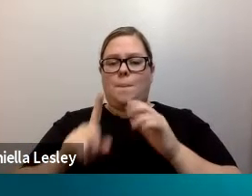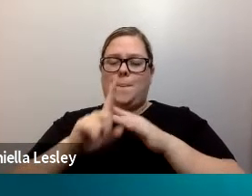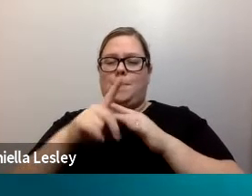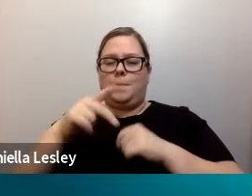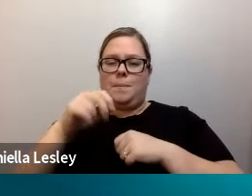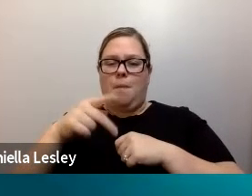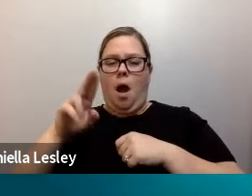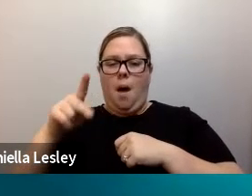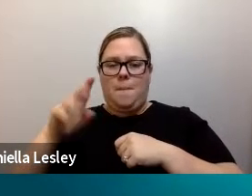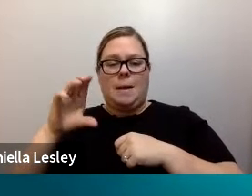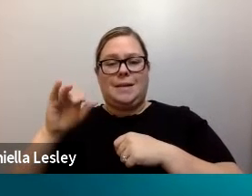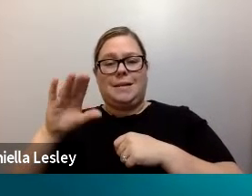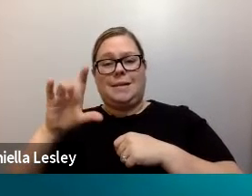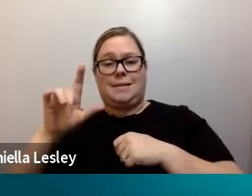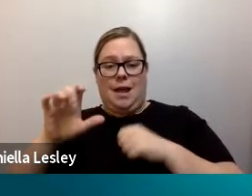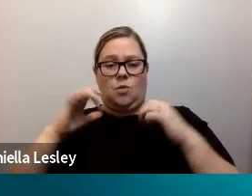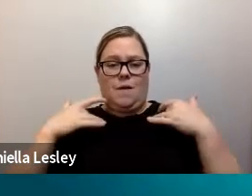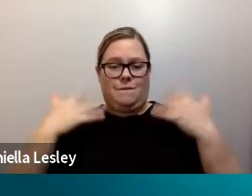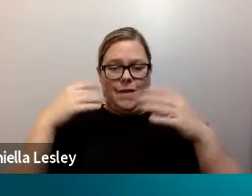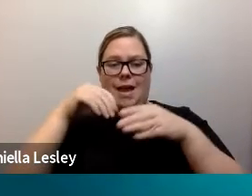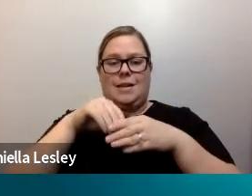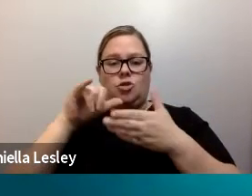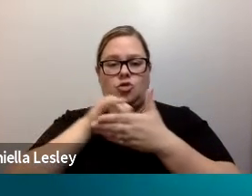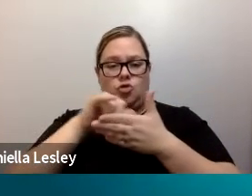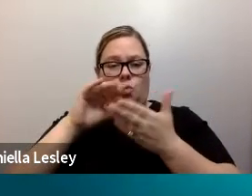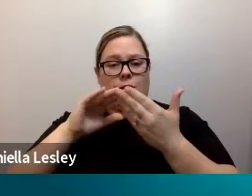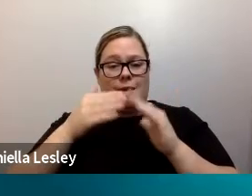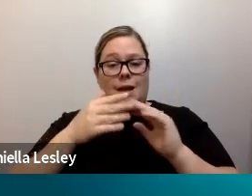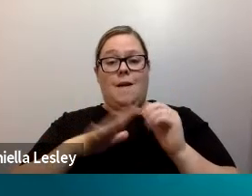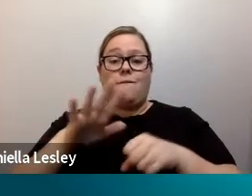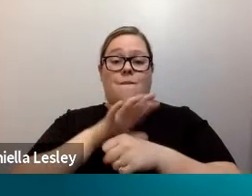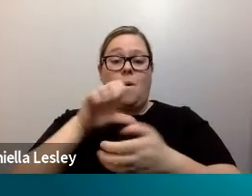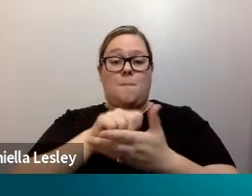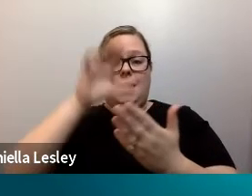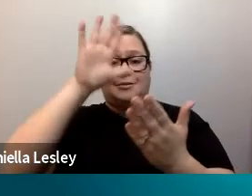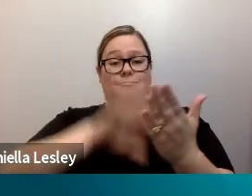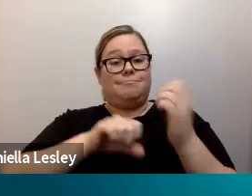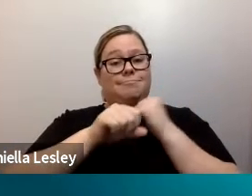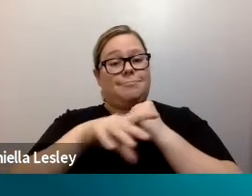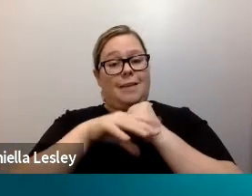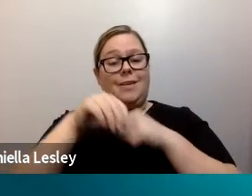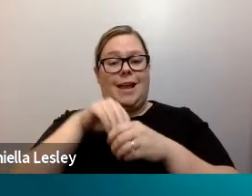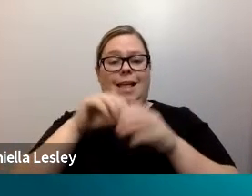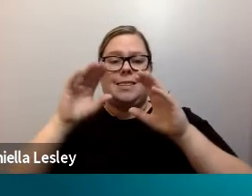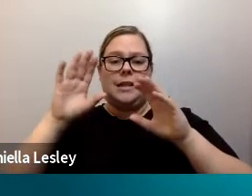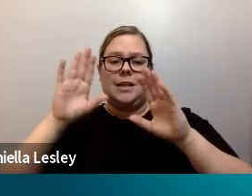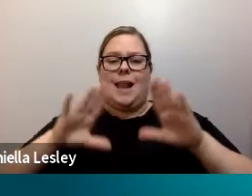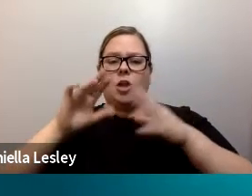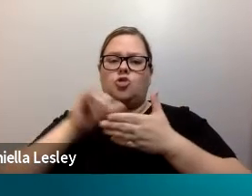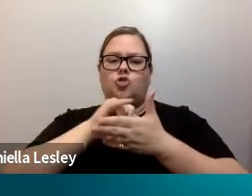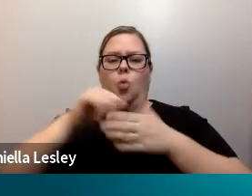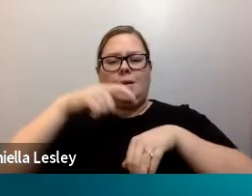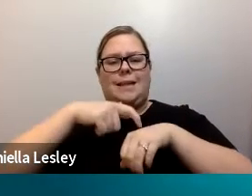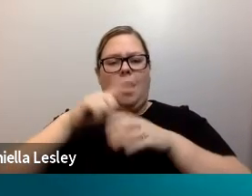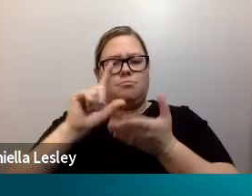in New York City. There was a full-page ad that ran in the Sunday edition of the New York Times. And then NCPAD and Lakeshore collaborated